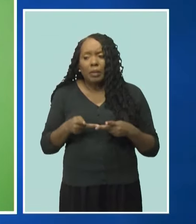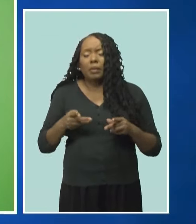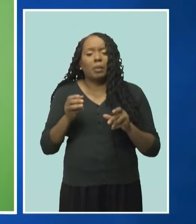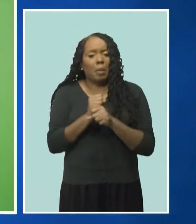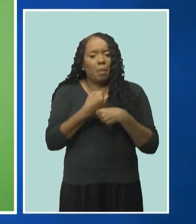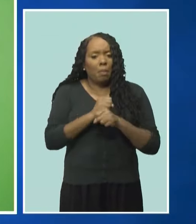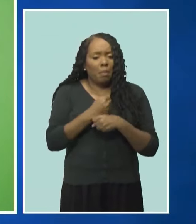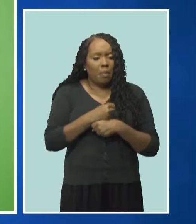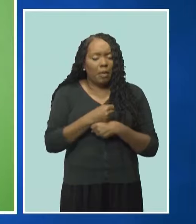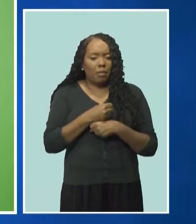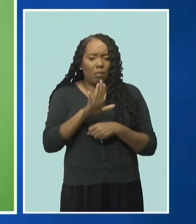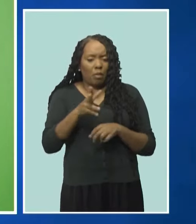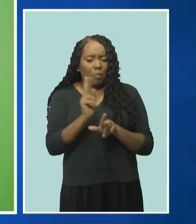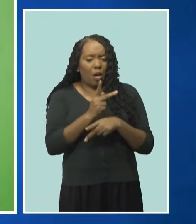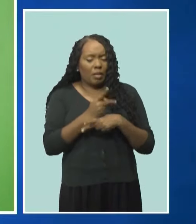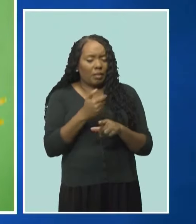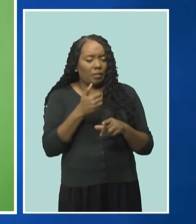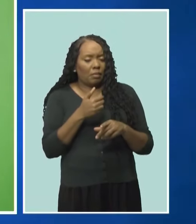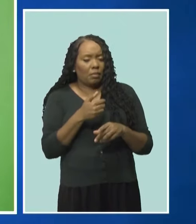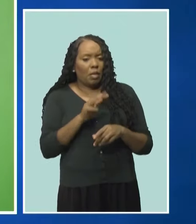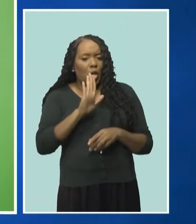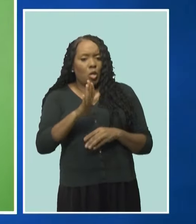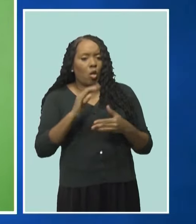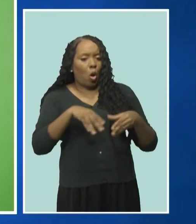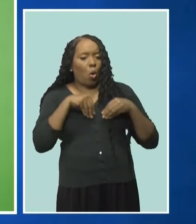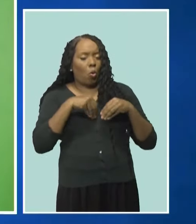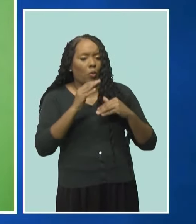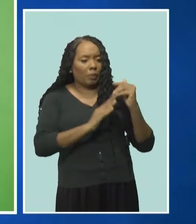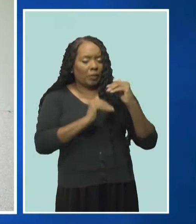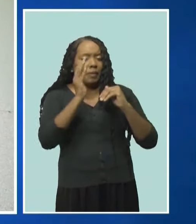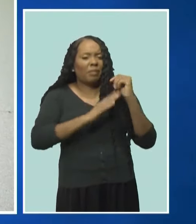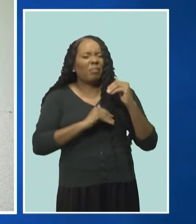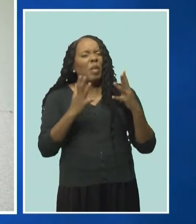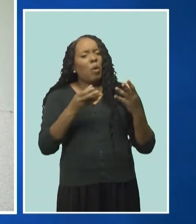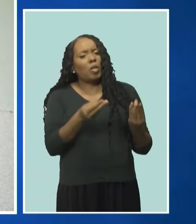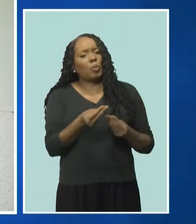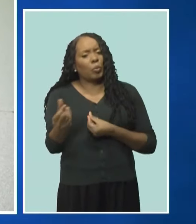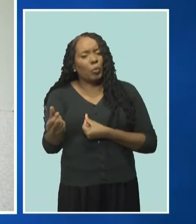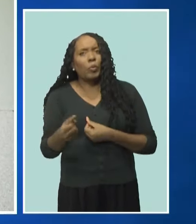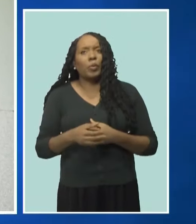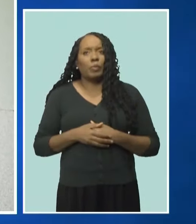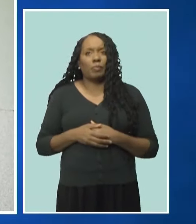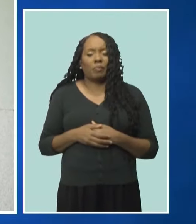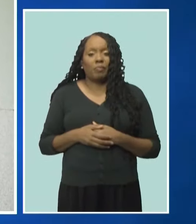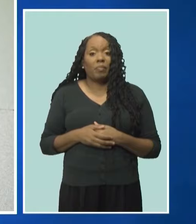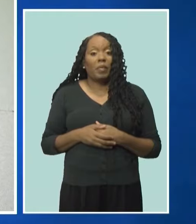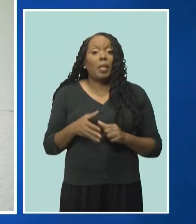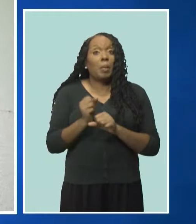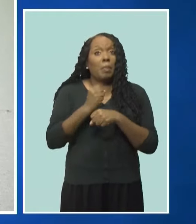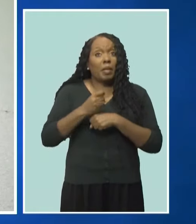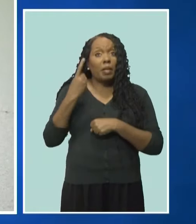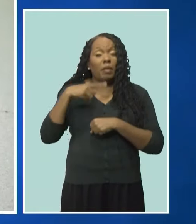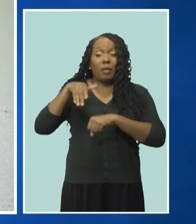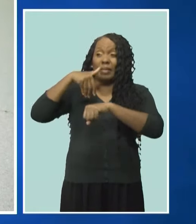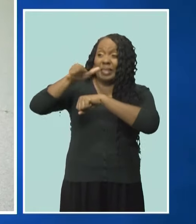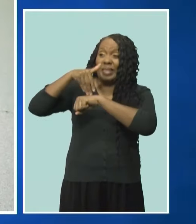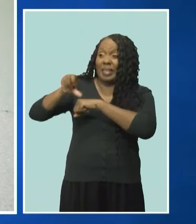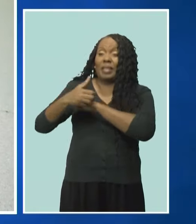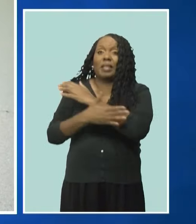being made and being, it be a smooth process. Producing for export is also in her